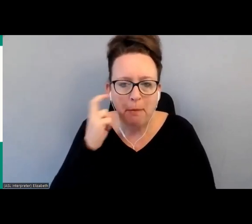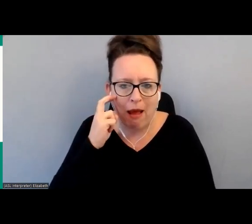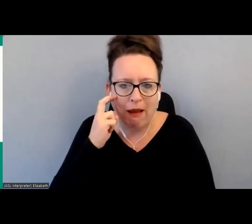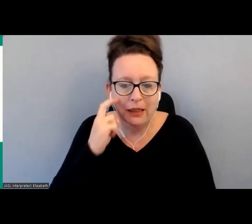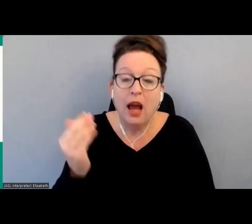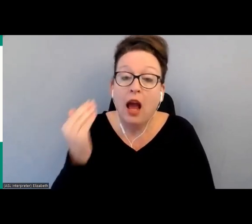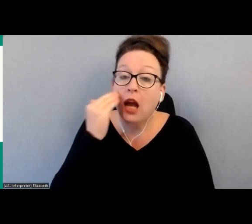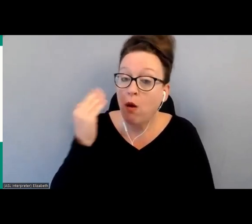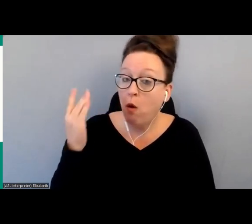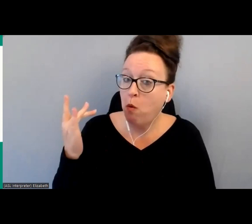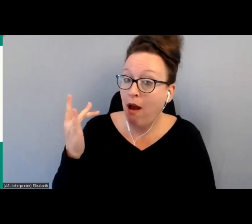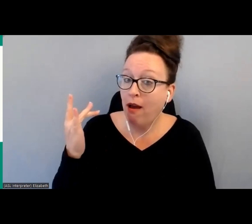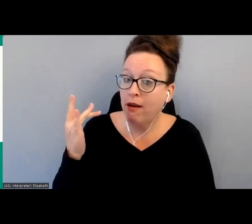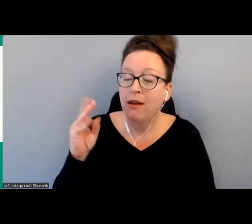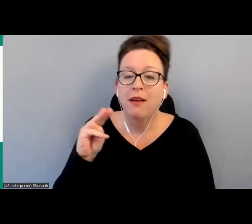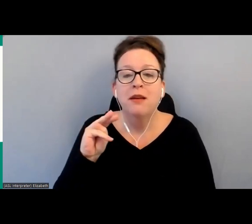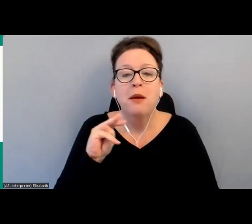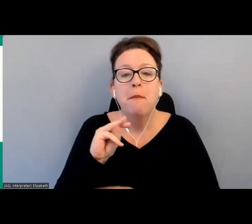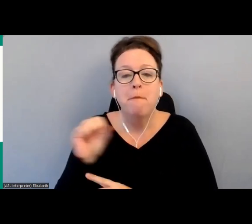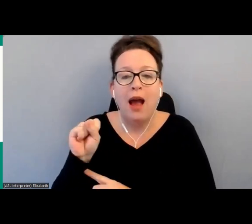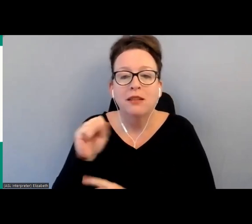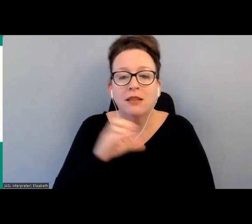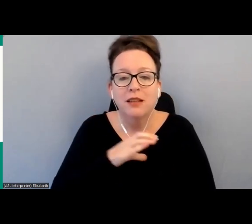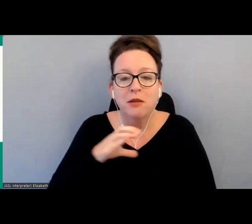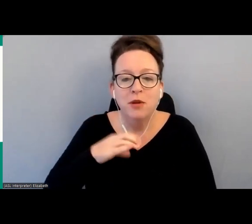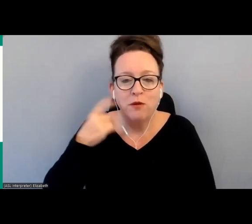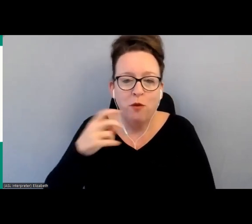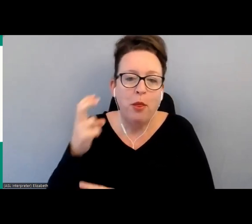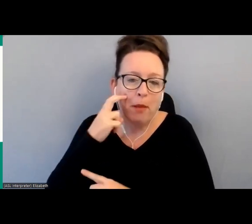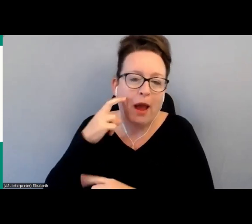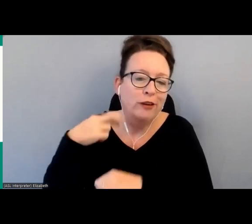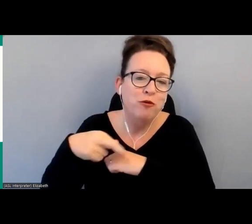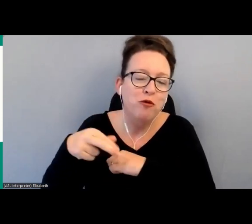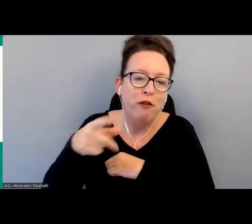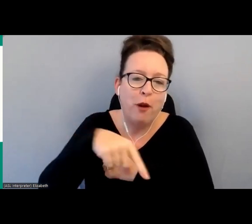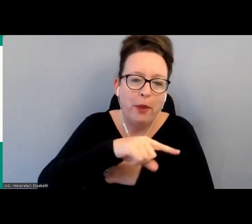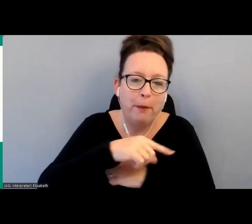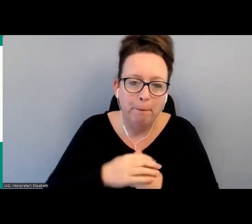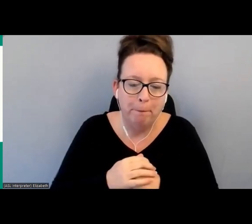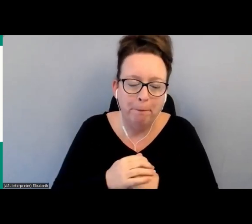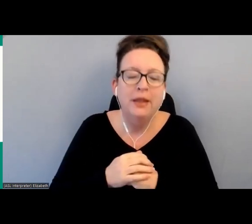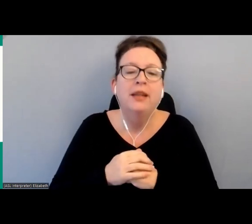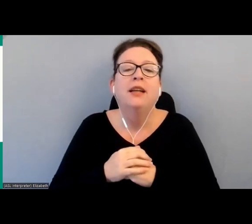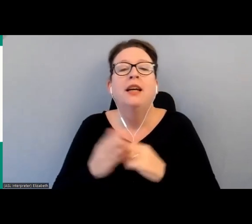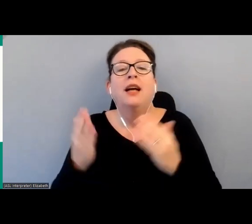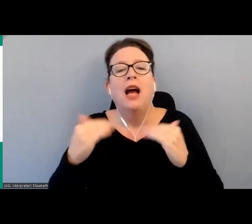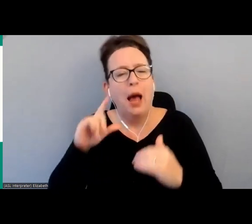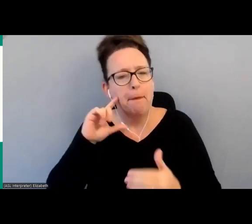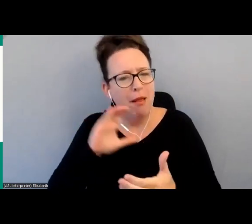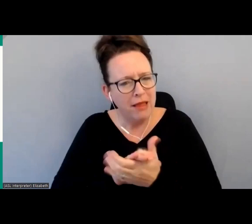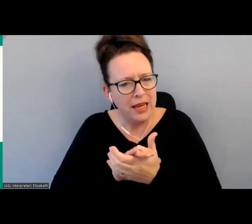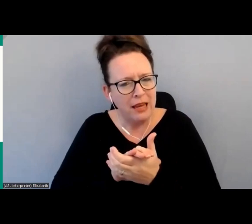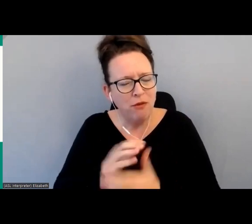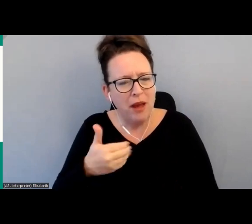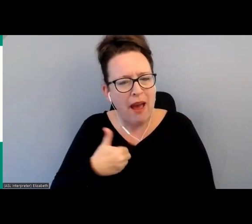because Massachusetts Commission for the Blind referred them. And I believe we have